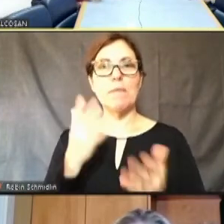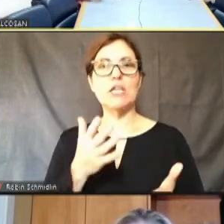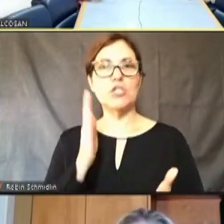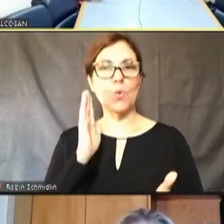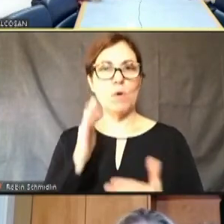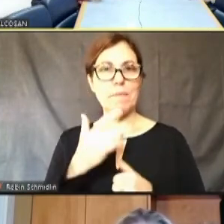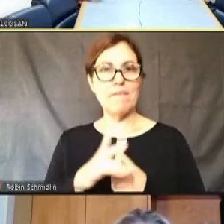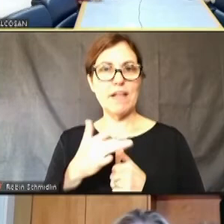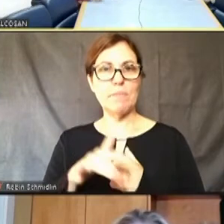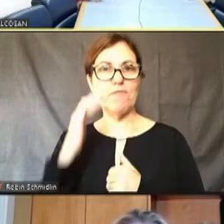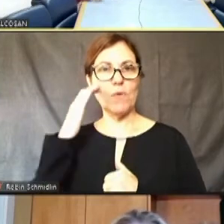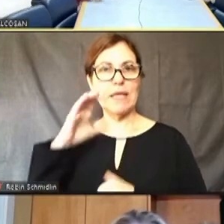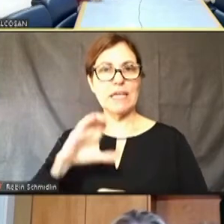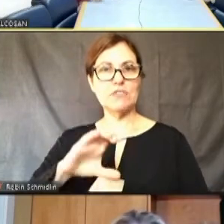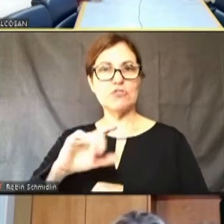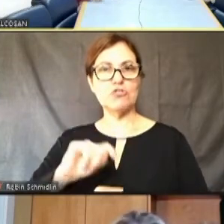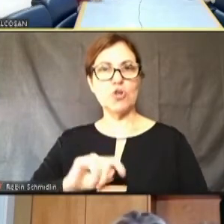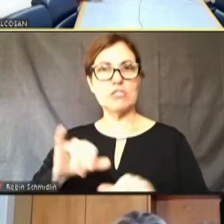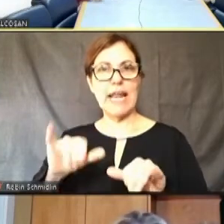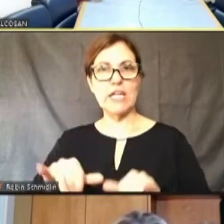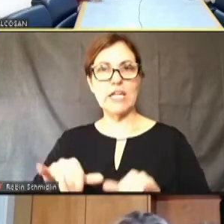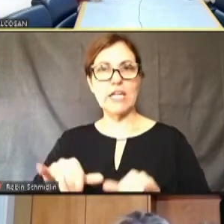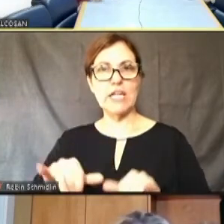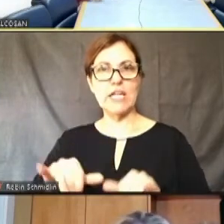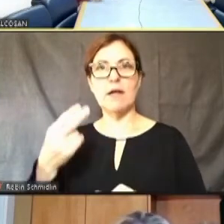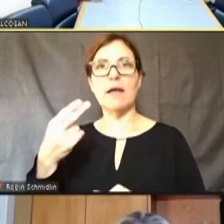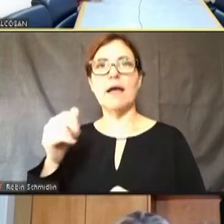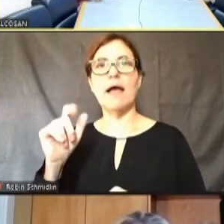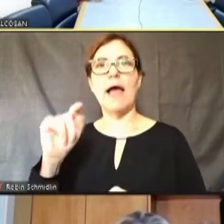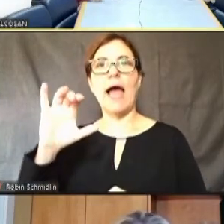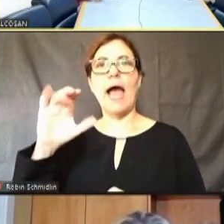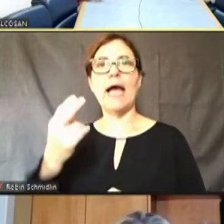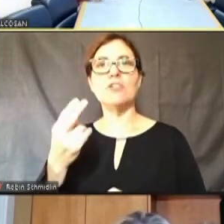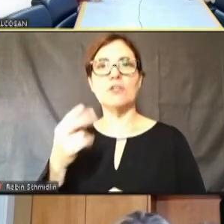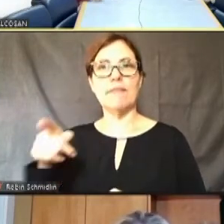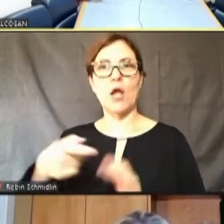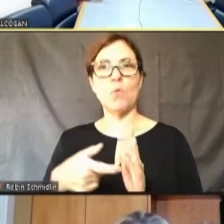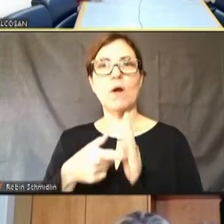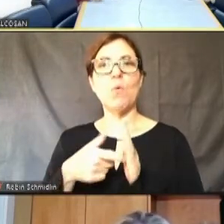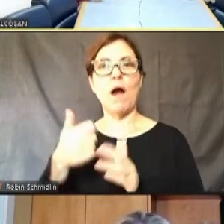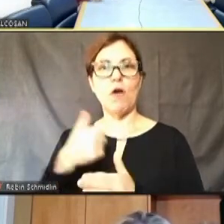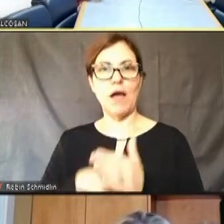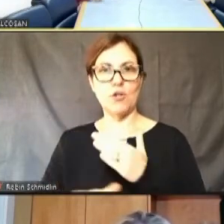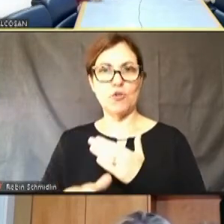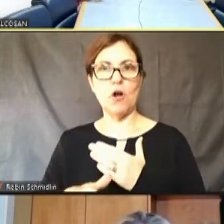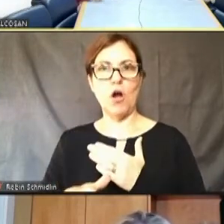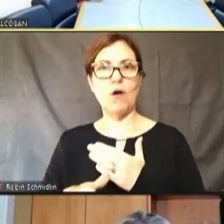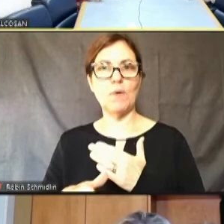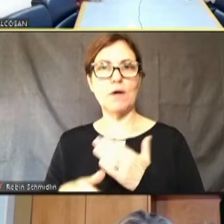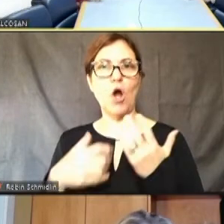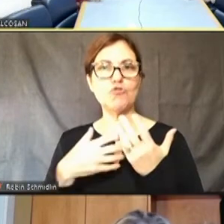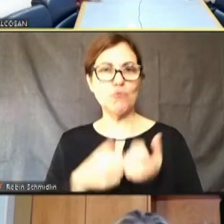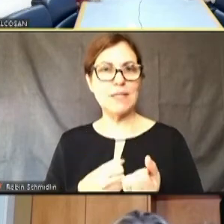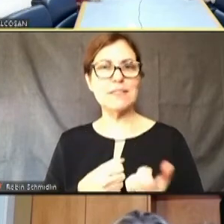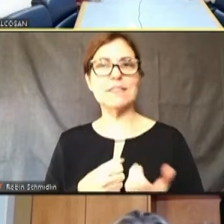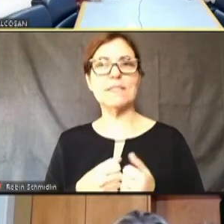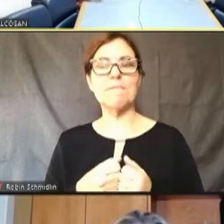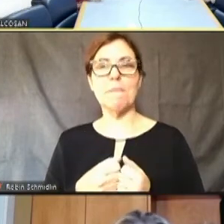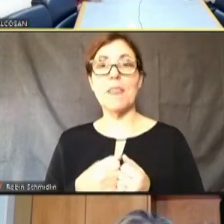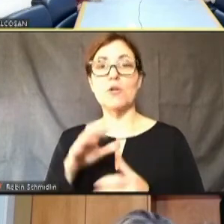consulting engineers, which is Hatch. Hatch is required under our trust indenture to review not only